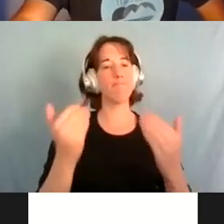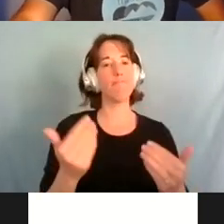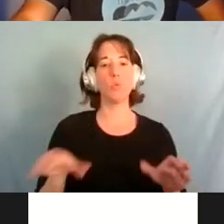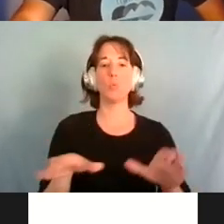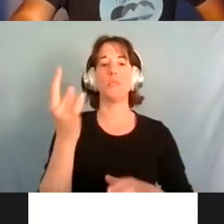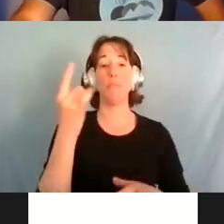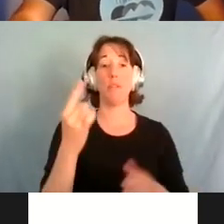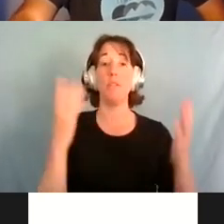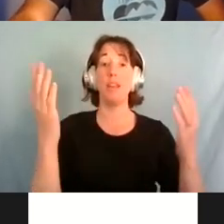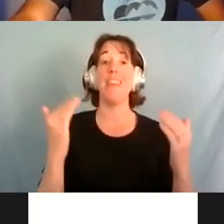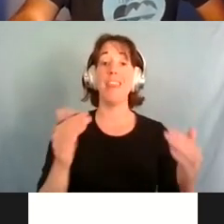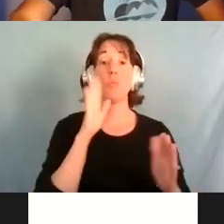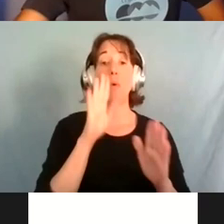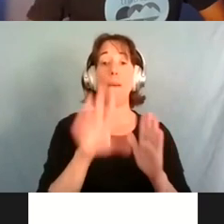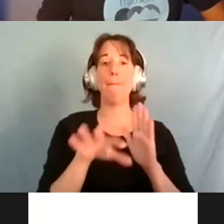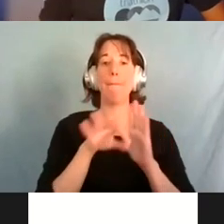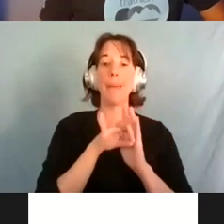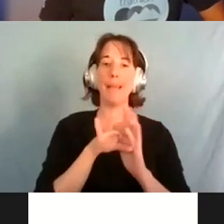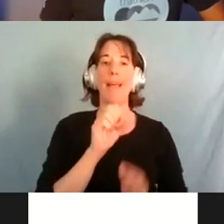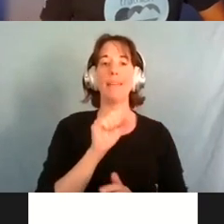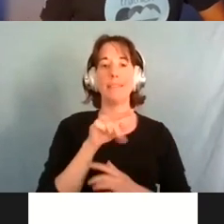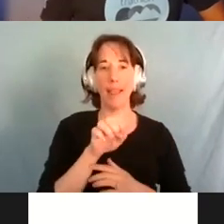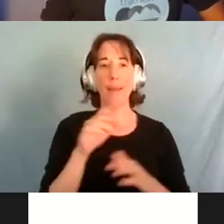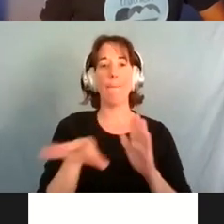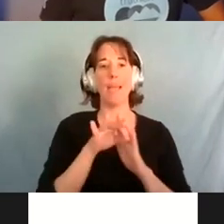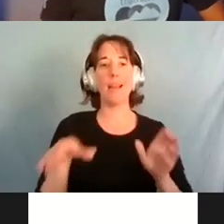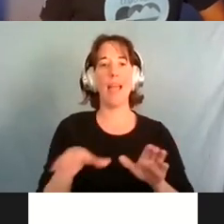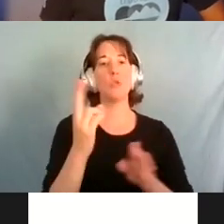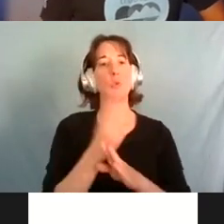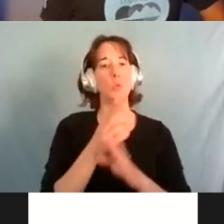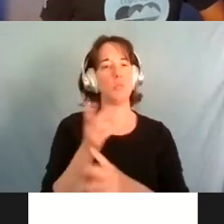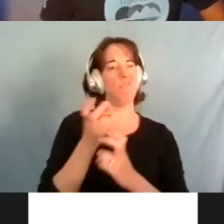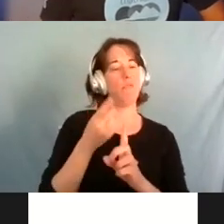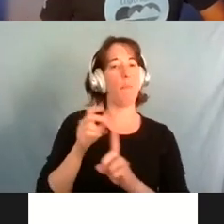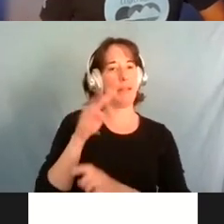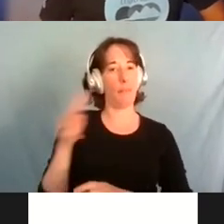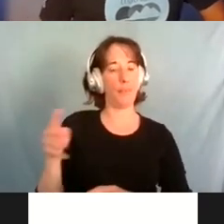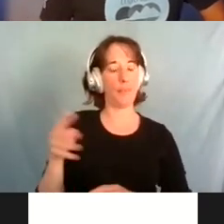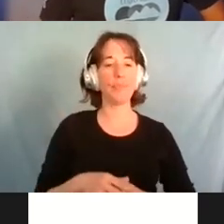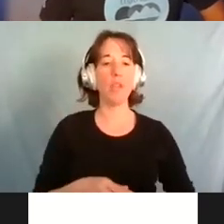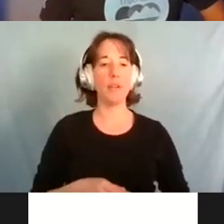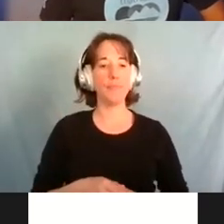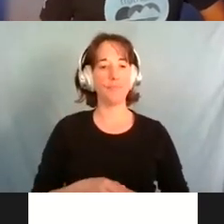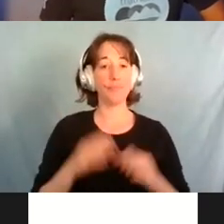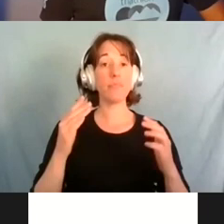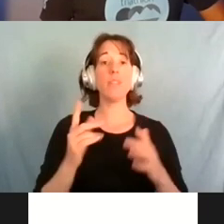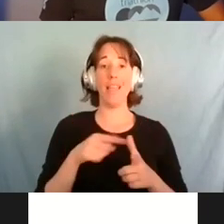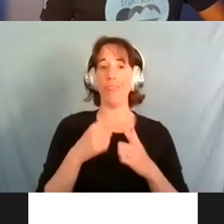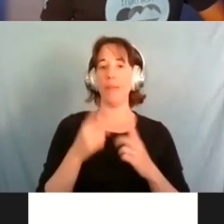state and an action using that table, and it will see what will happen.